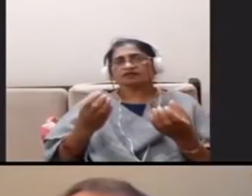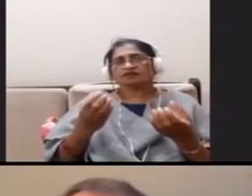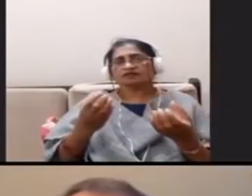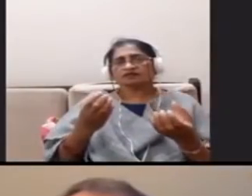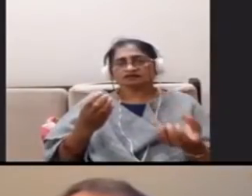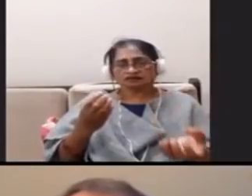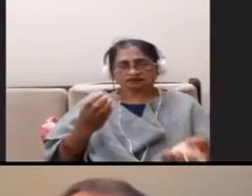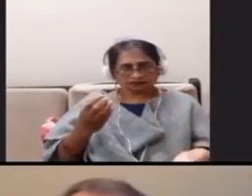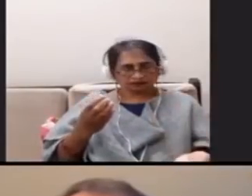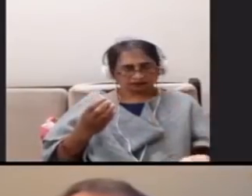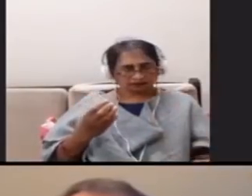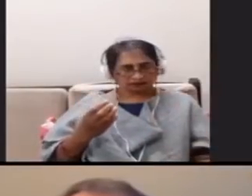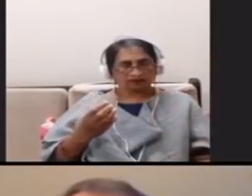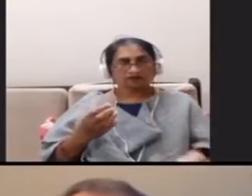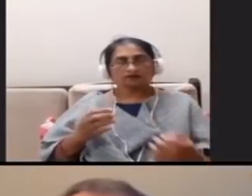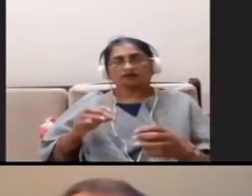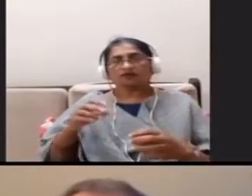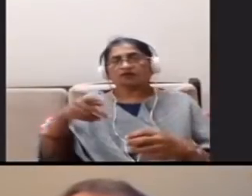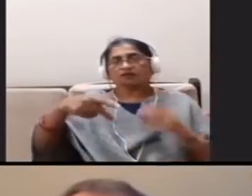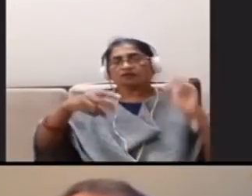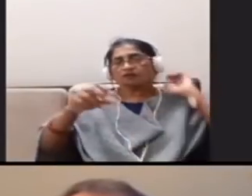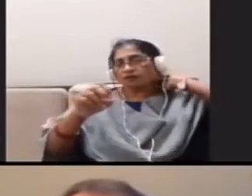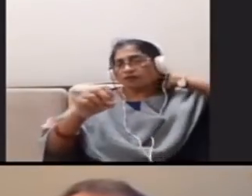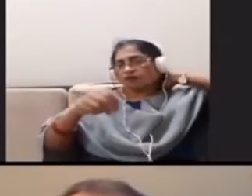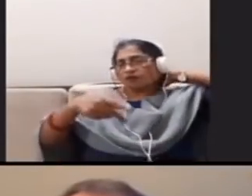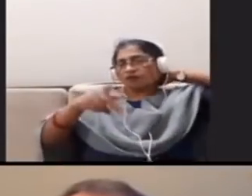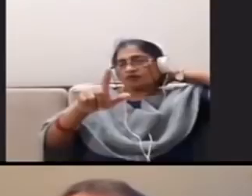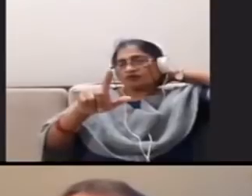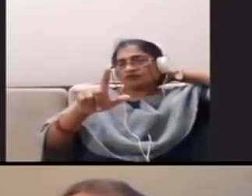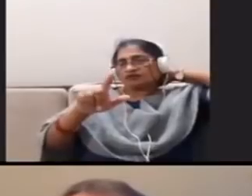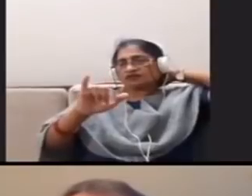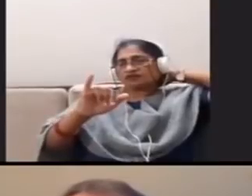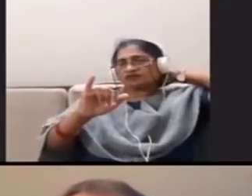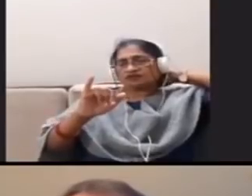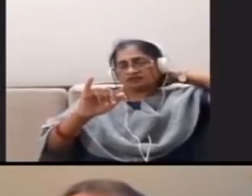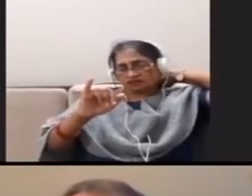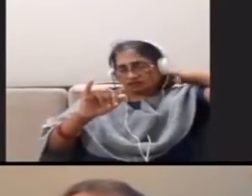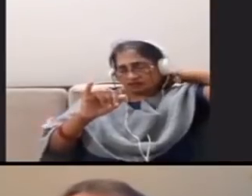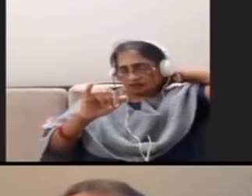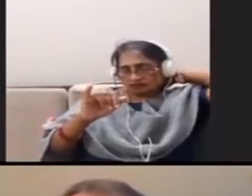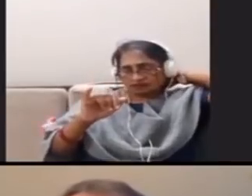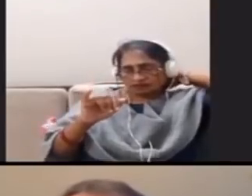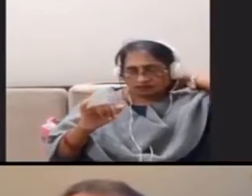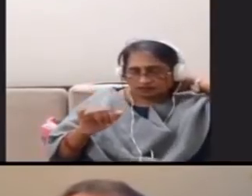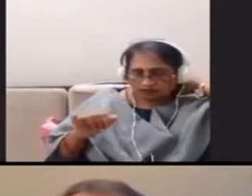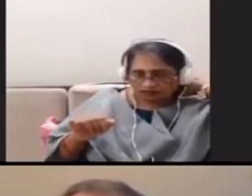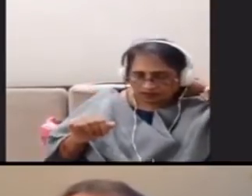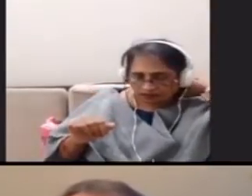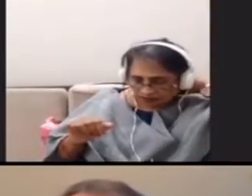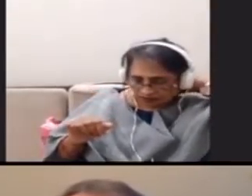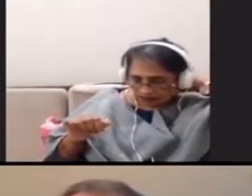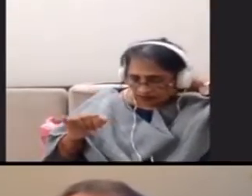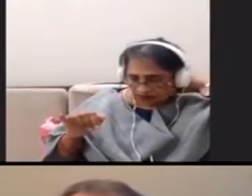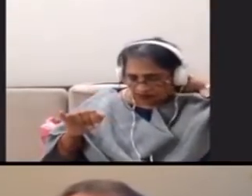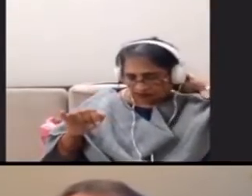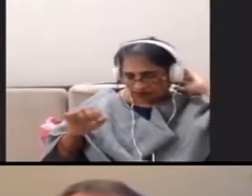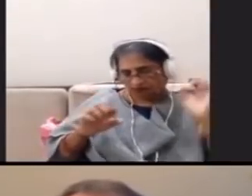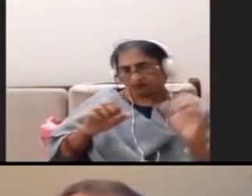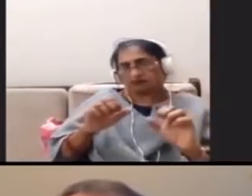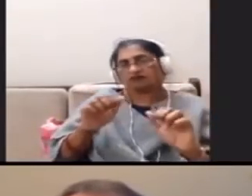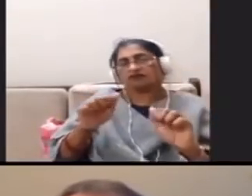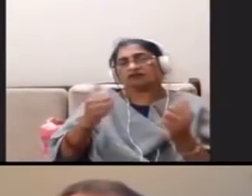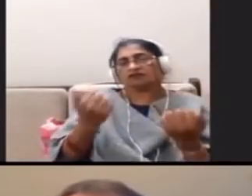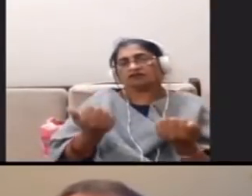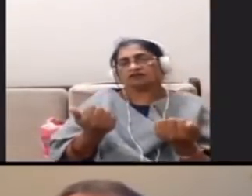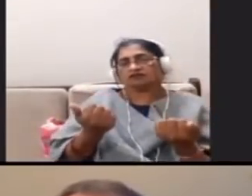liaison committee, policy committee, streets and transportation committee, regional representative for Camarillo, the Association of Sanitation